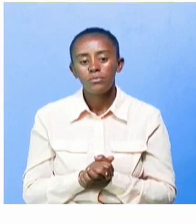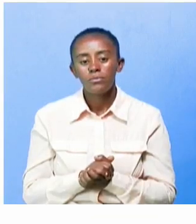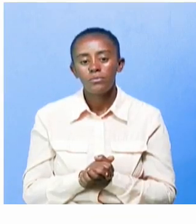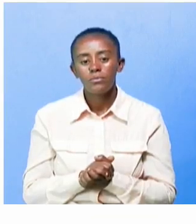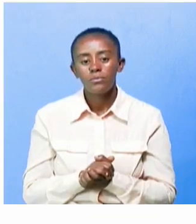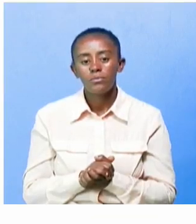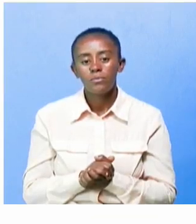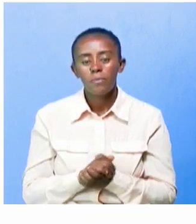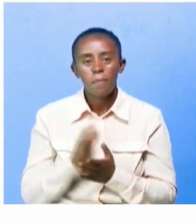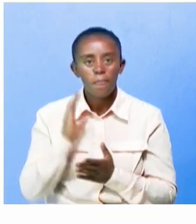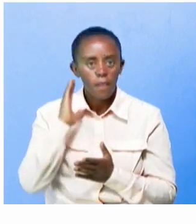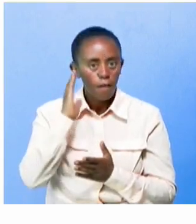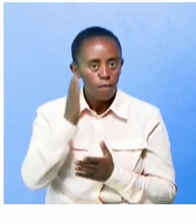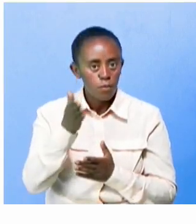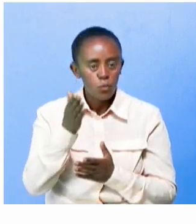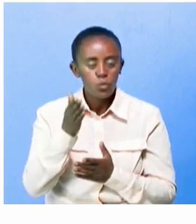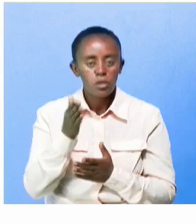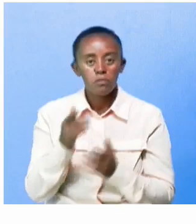future